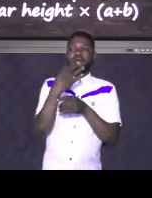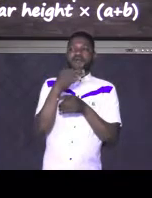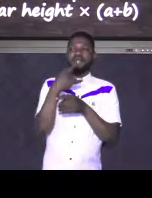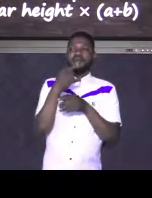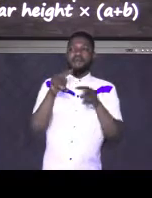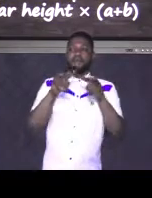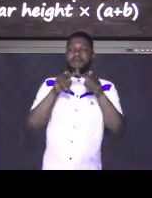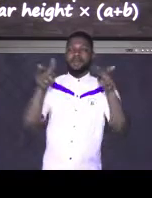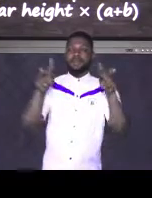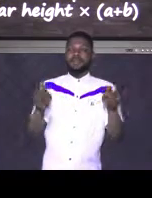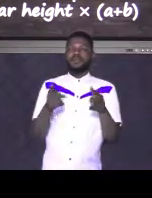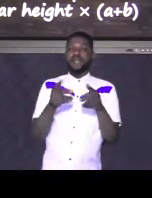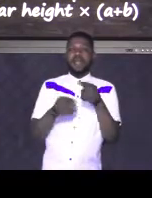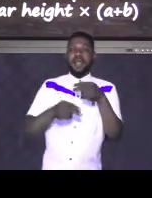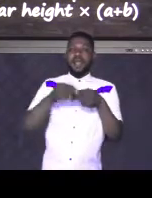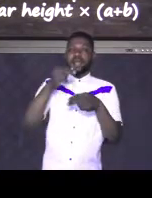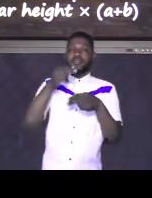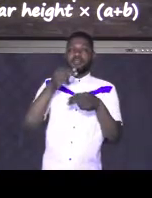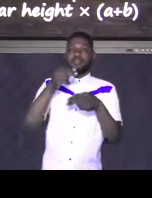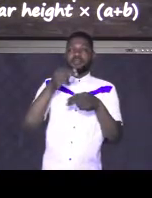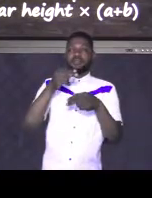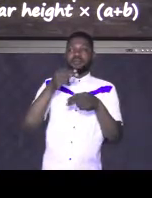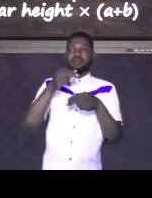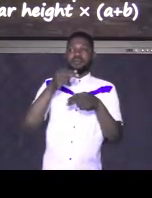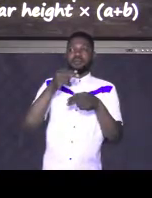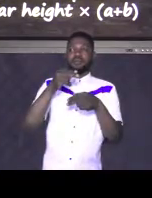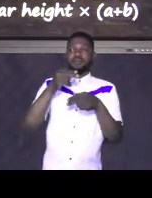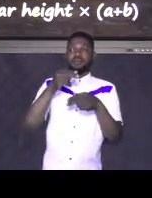the perpendicular height, that is this one,